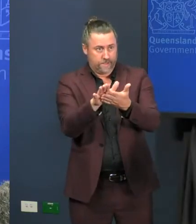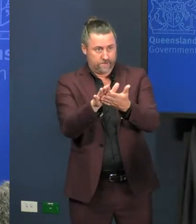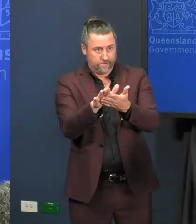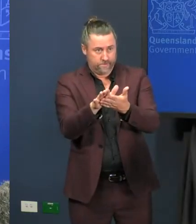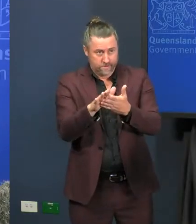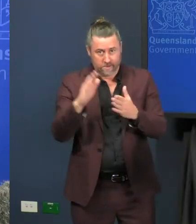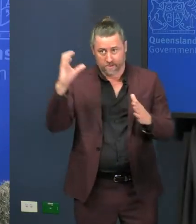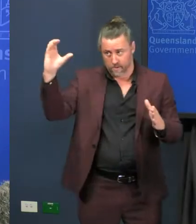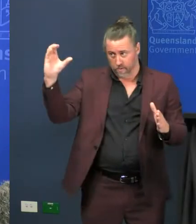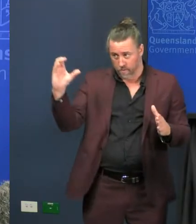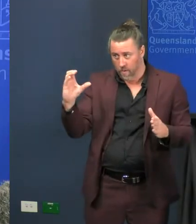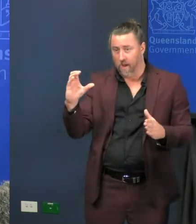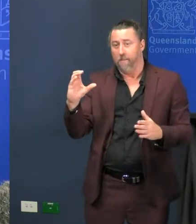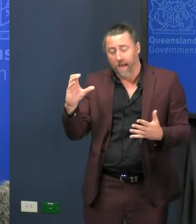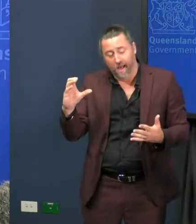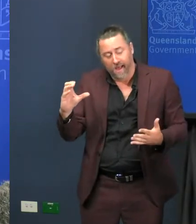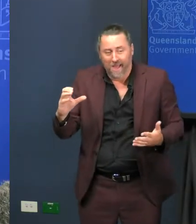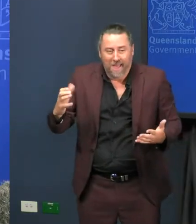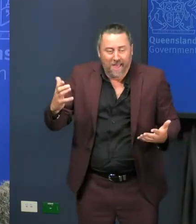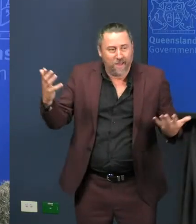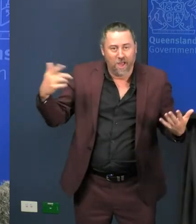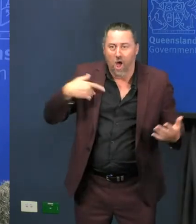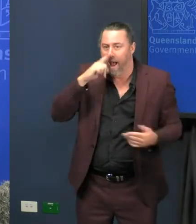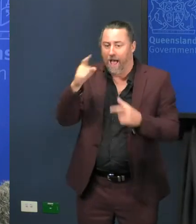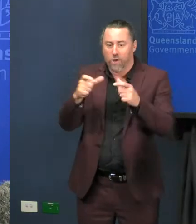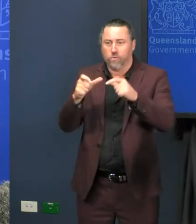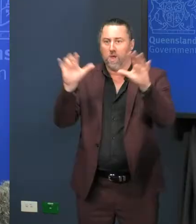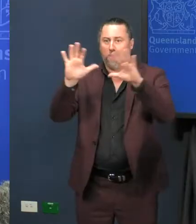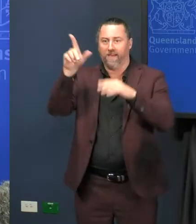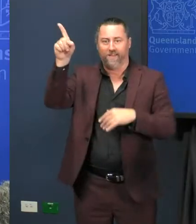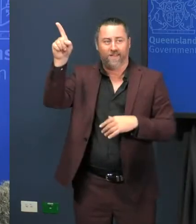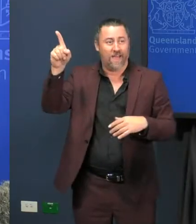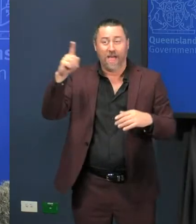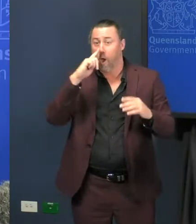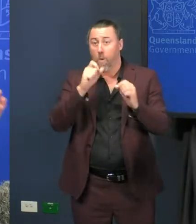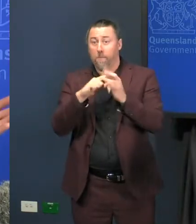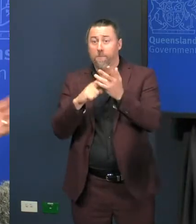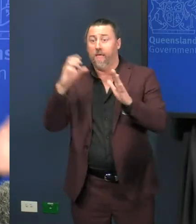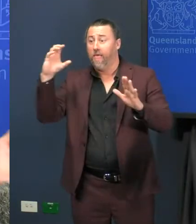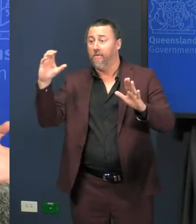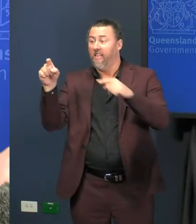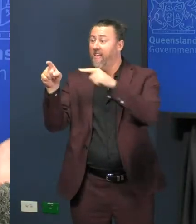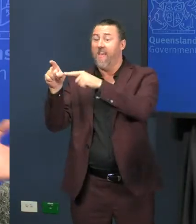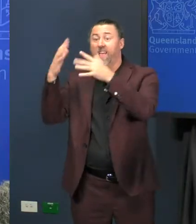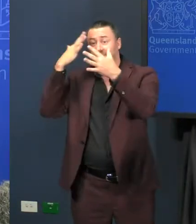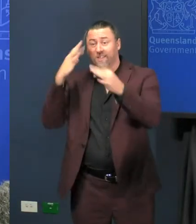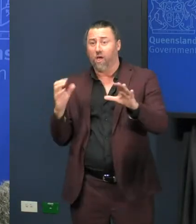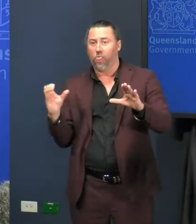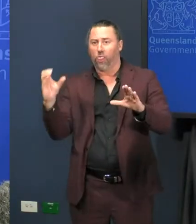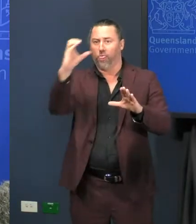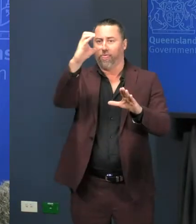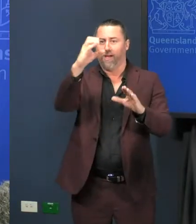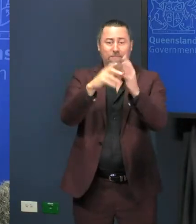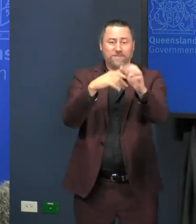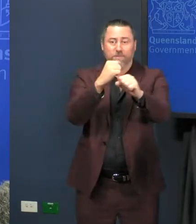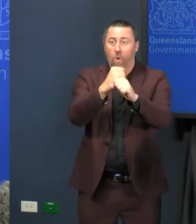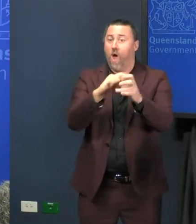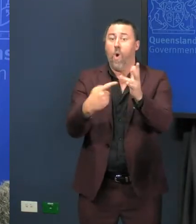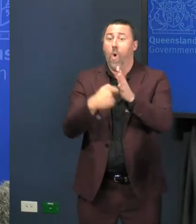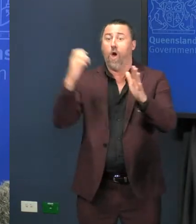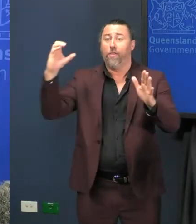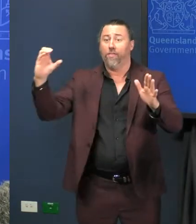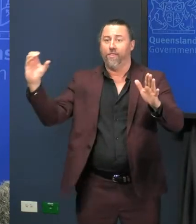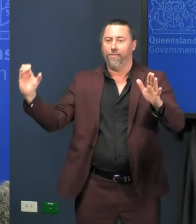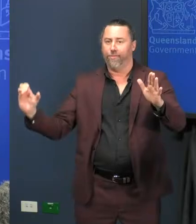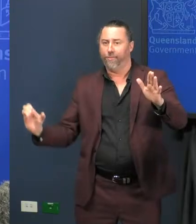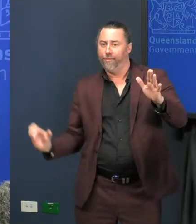outcome within the spread of outcomes that, as I said, extends from Bundaberg down to northern New South Wales. So over